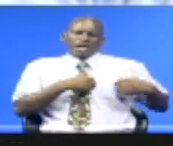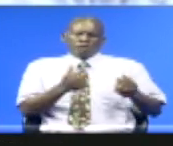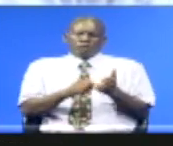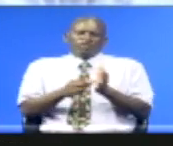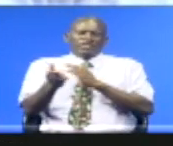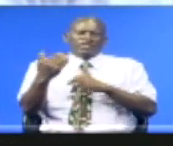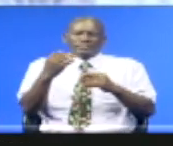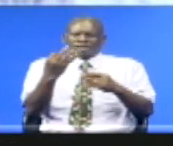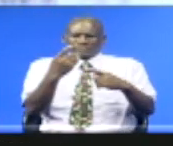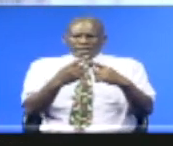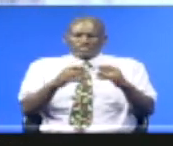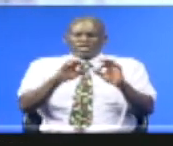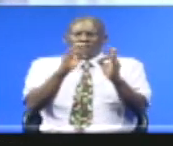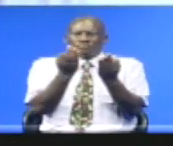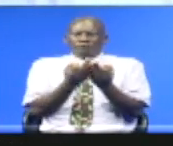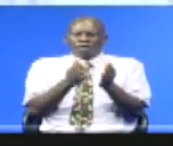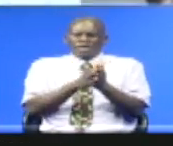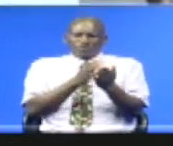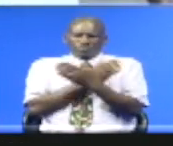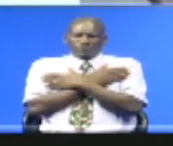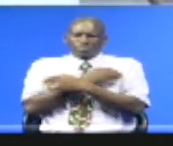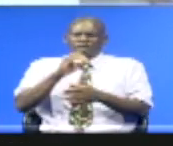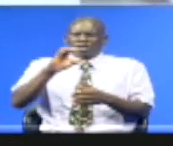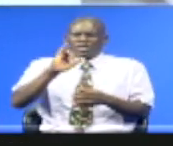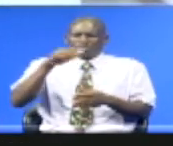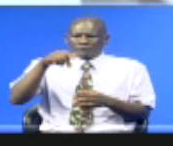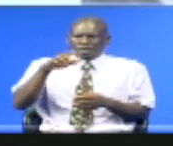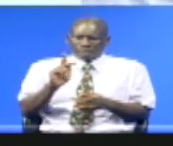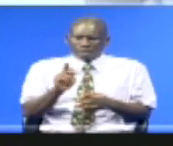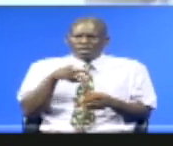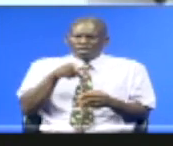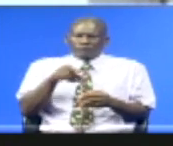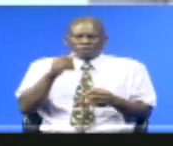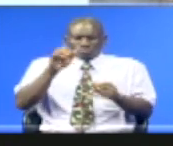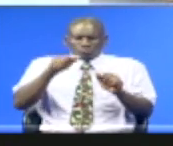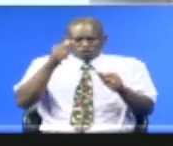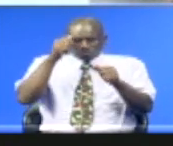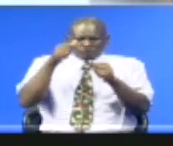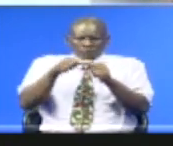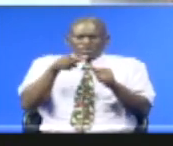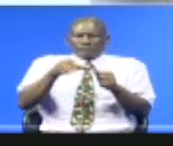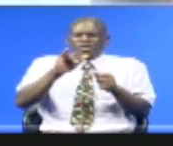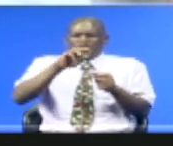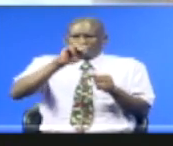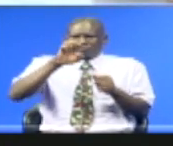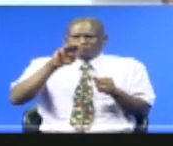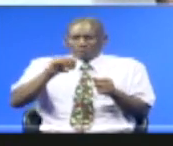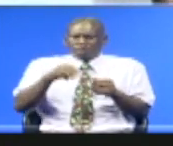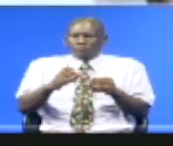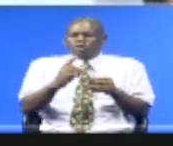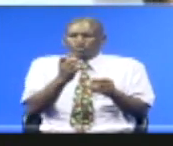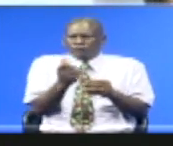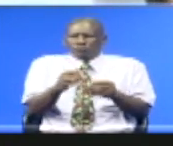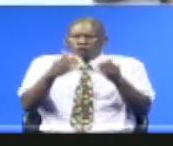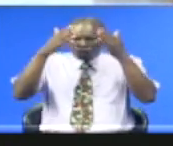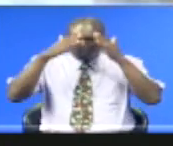3 years. According to the family and his colleagues at CIPK, he will be remembered for being among the few Muslim clerics who came